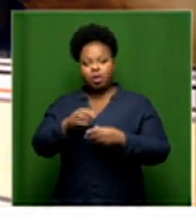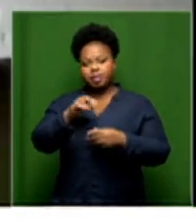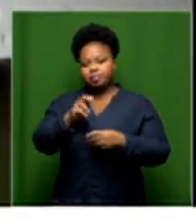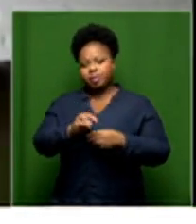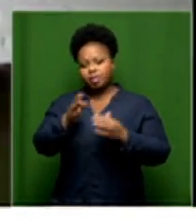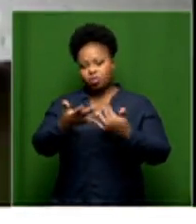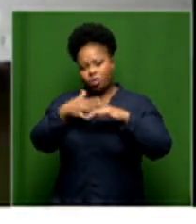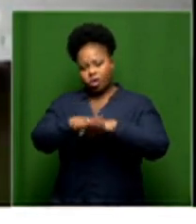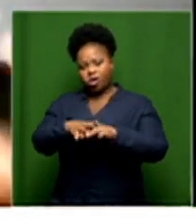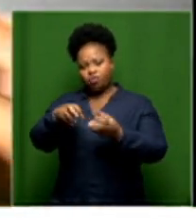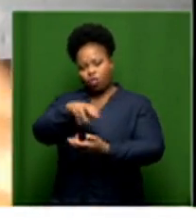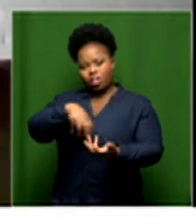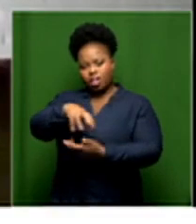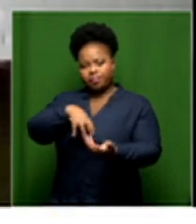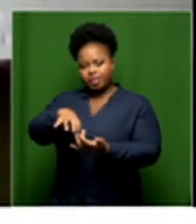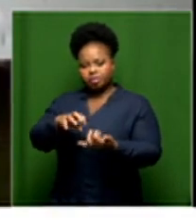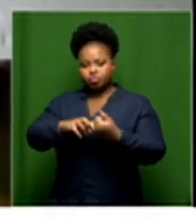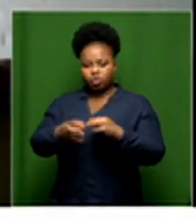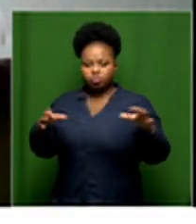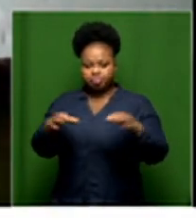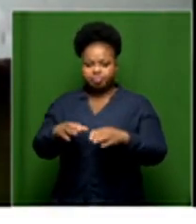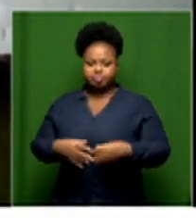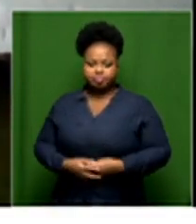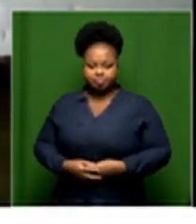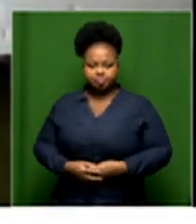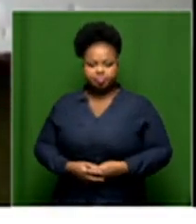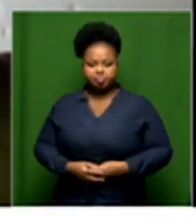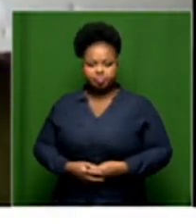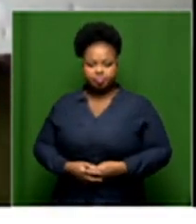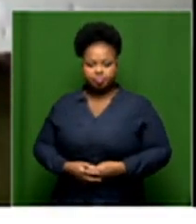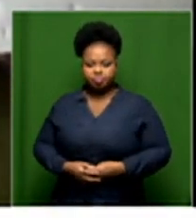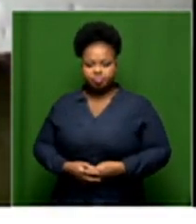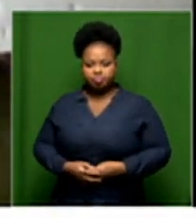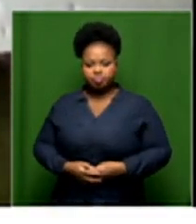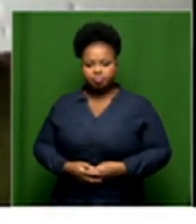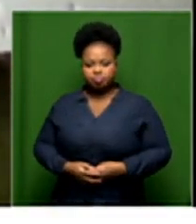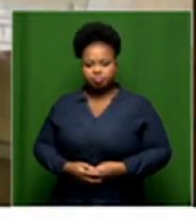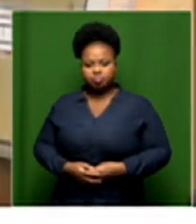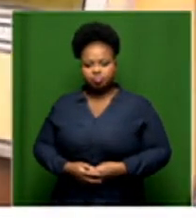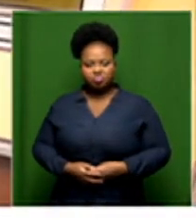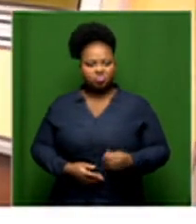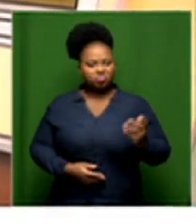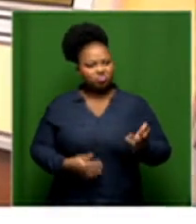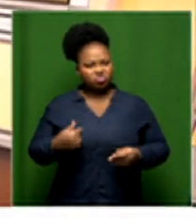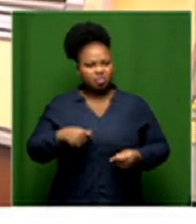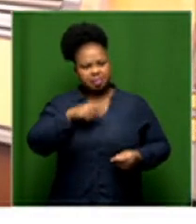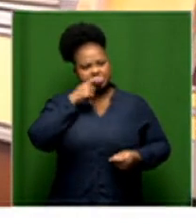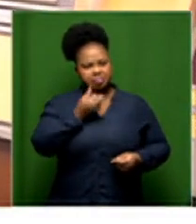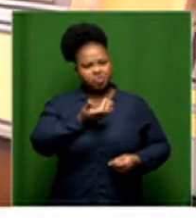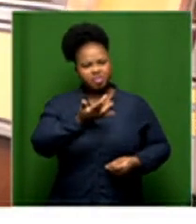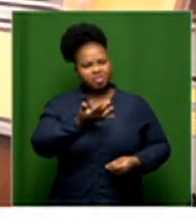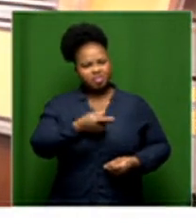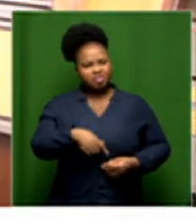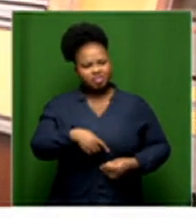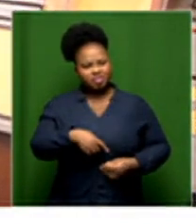R&B. So basically, it's all this genre. I'm trying to bring them together Okay. in my way. What would you call that genre then? The